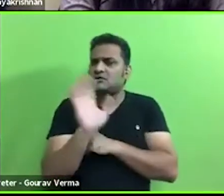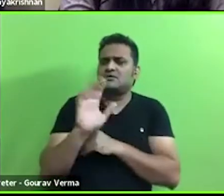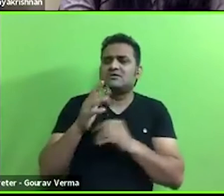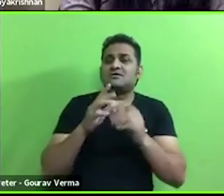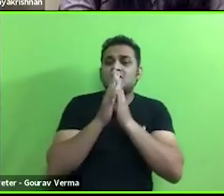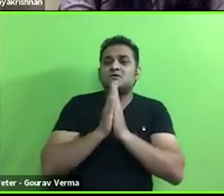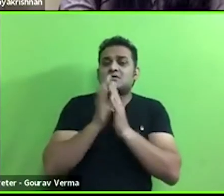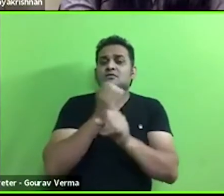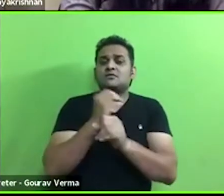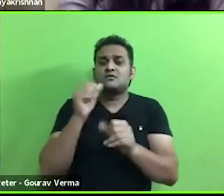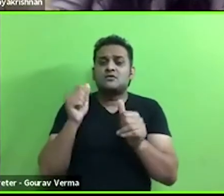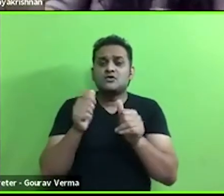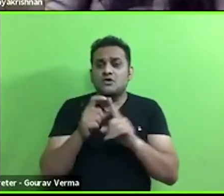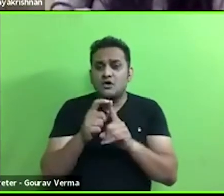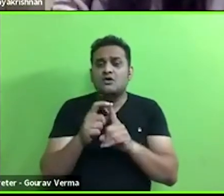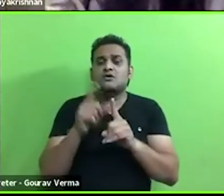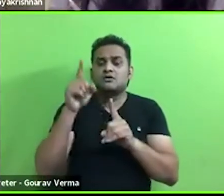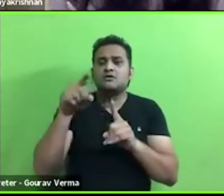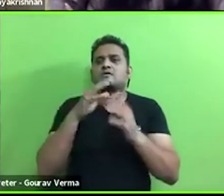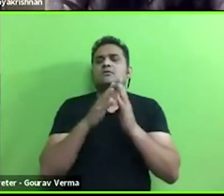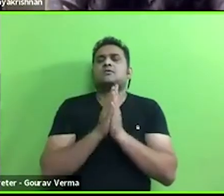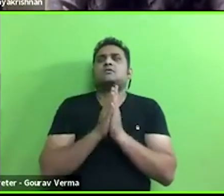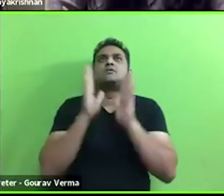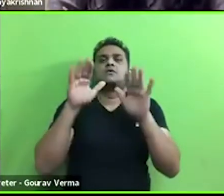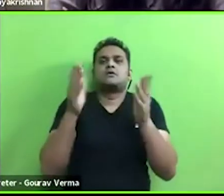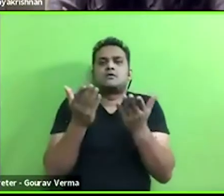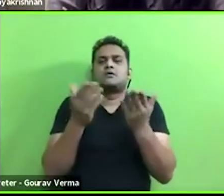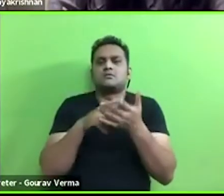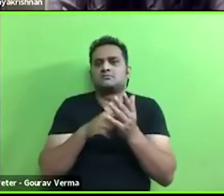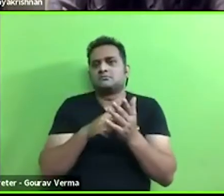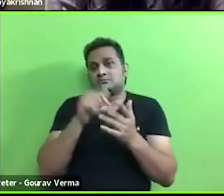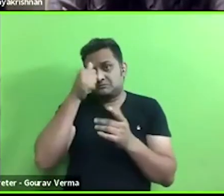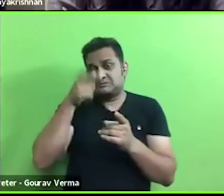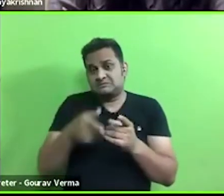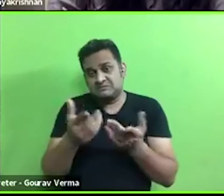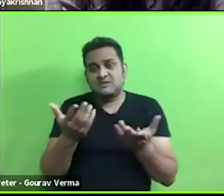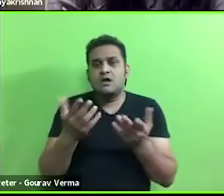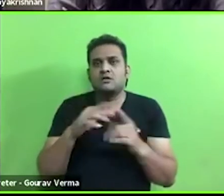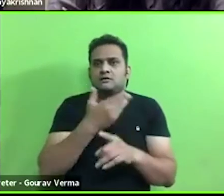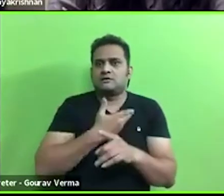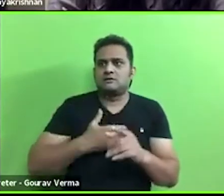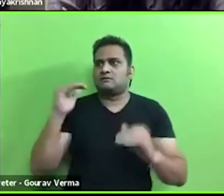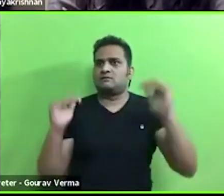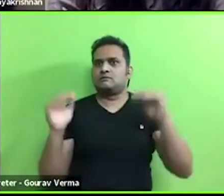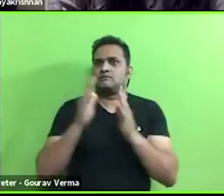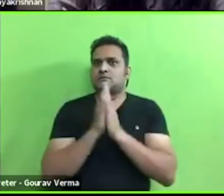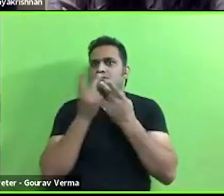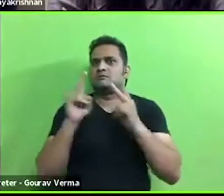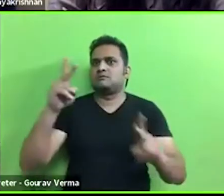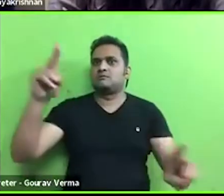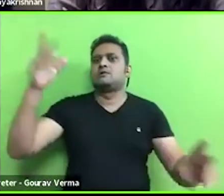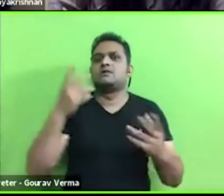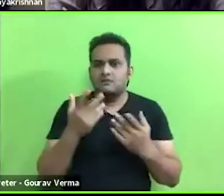then juxtaposed with, unfortunately in India at least, with caste system, and caste just becomes